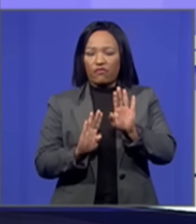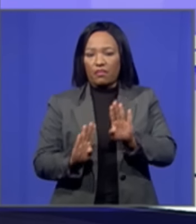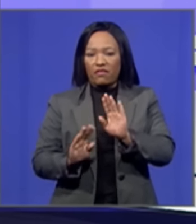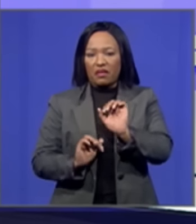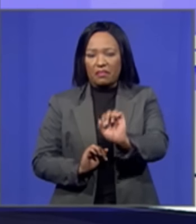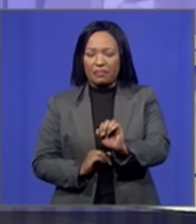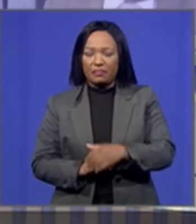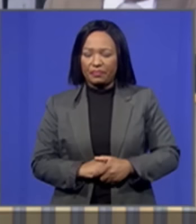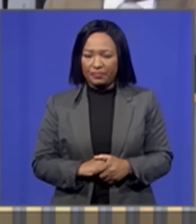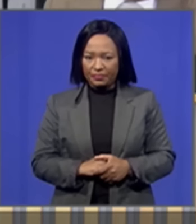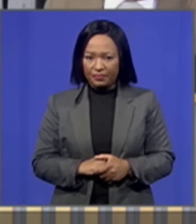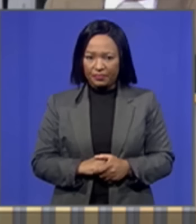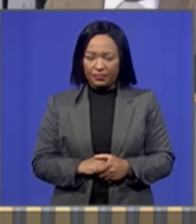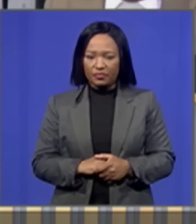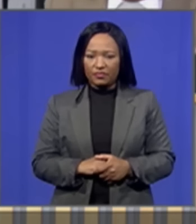gagwe.